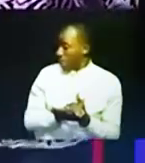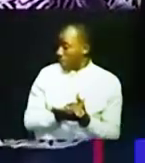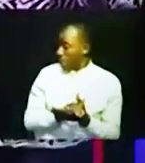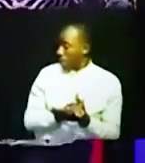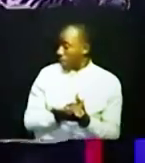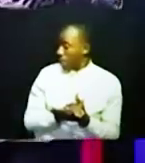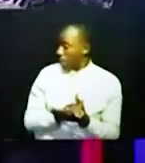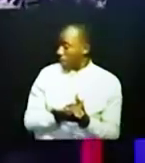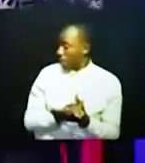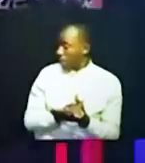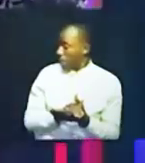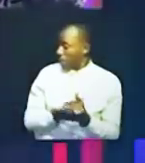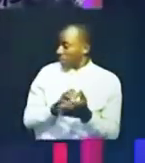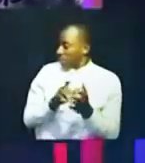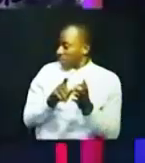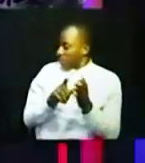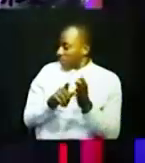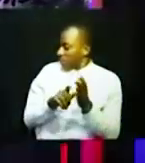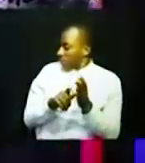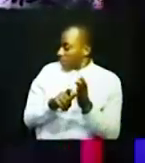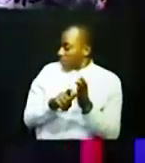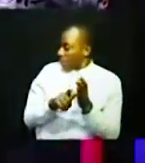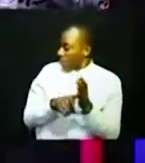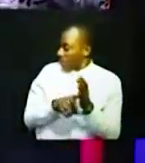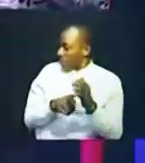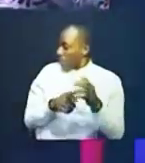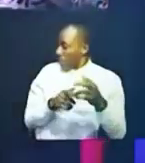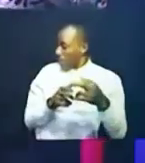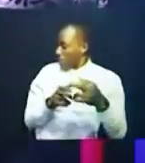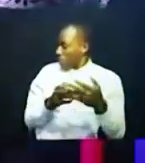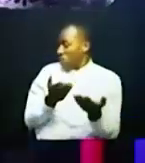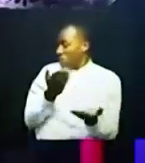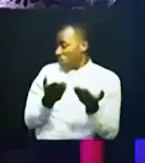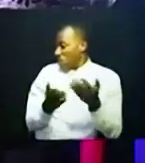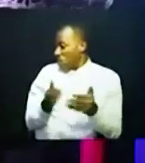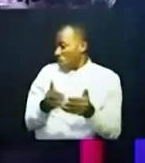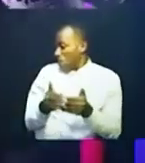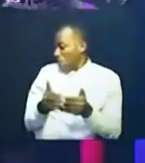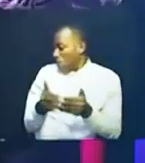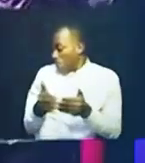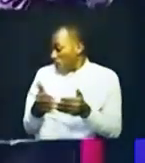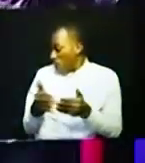marry, and the relationship goes bad,